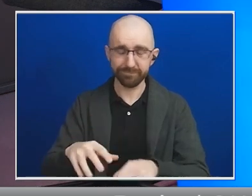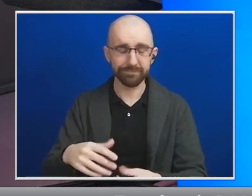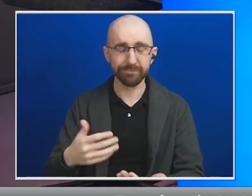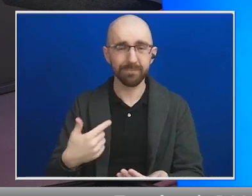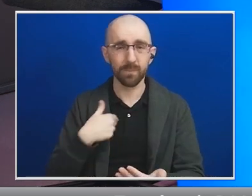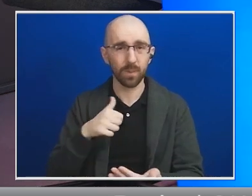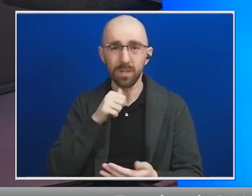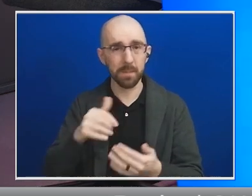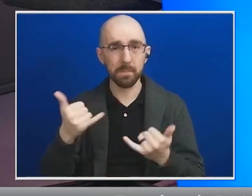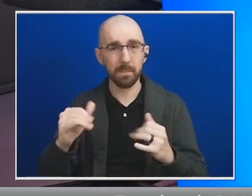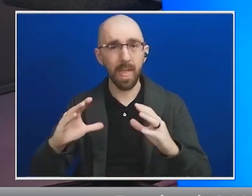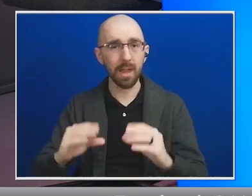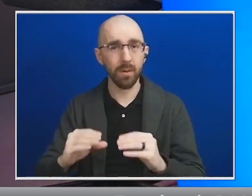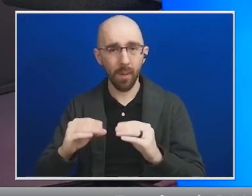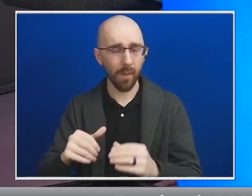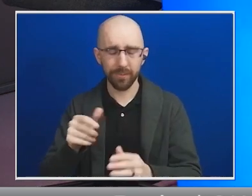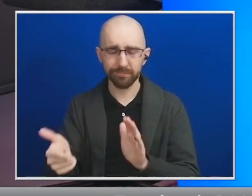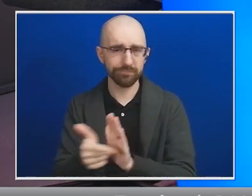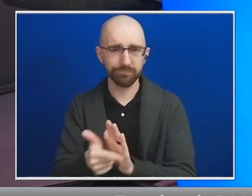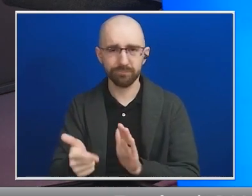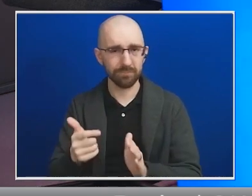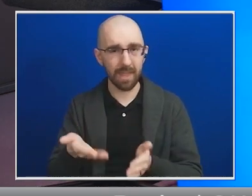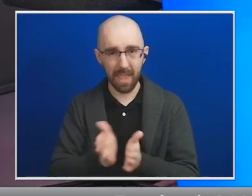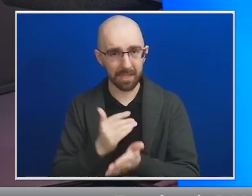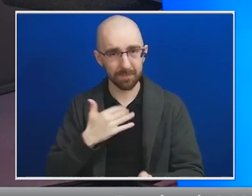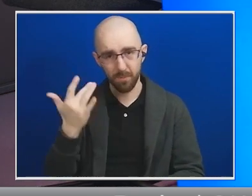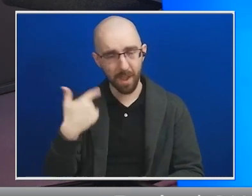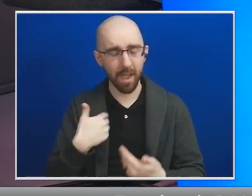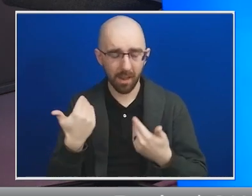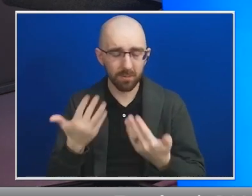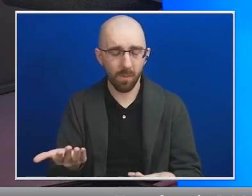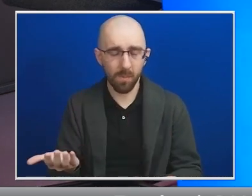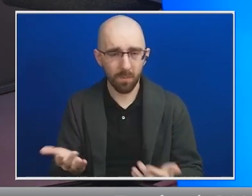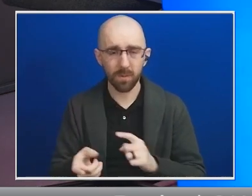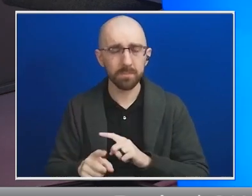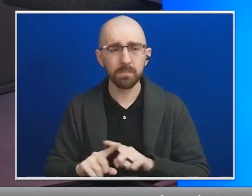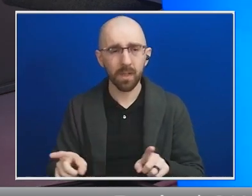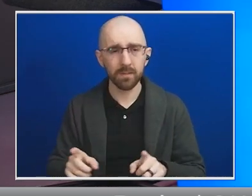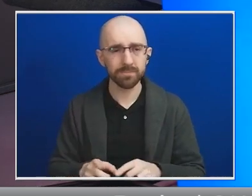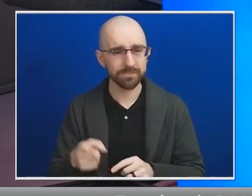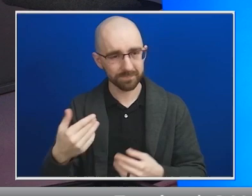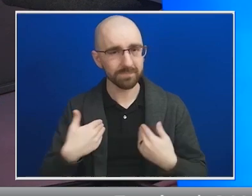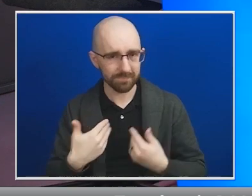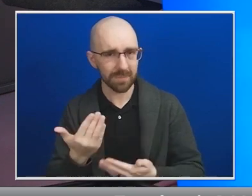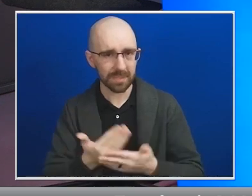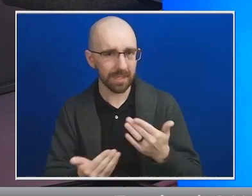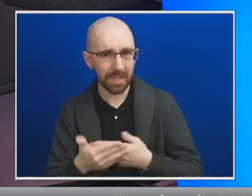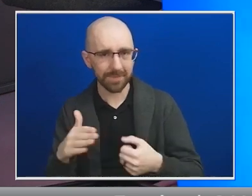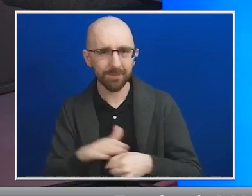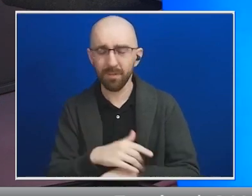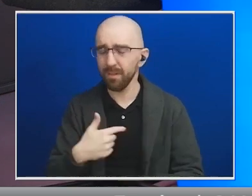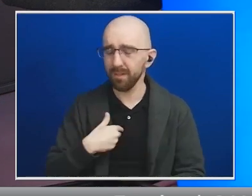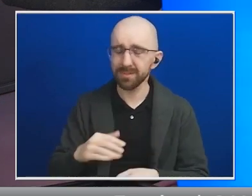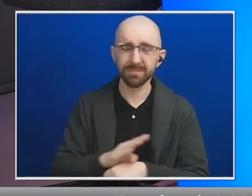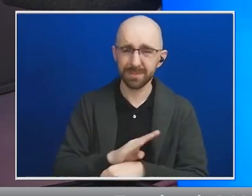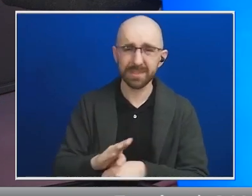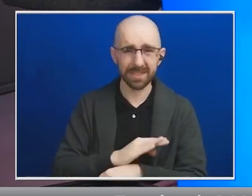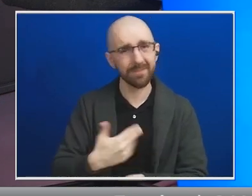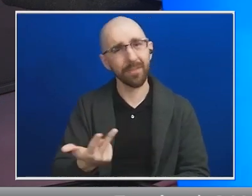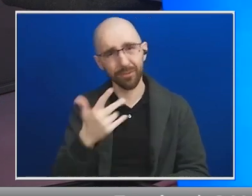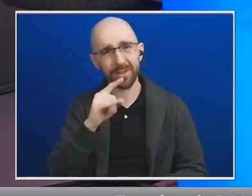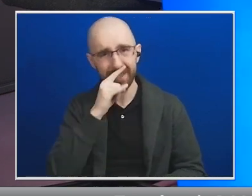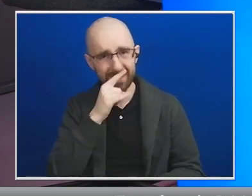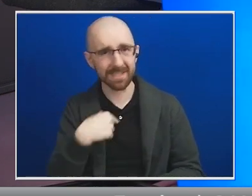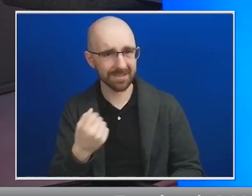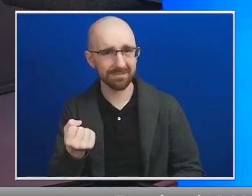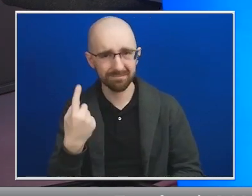allowed in my house. Don't ask me why. But I just... You had your hands full. I had my hands 3 full. kids. Thank you. I mean, Thank you. let's be a